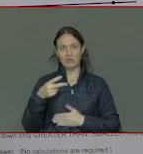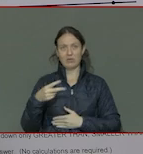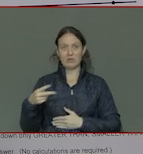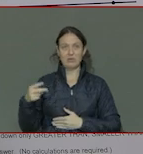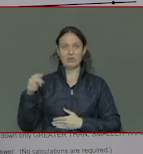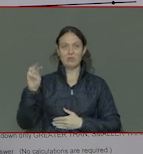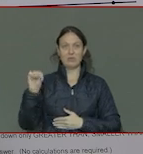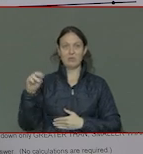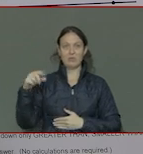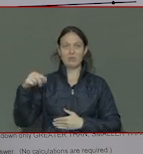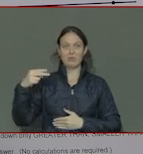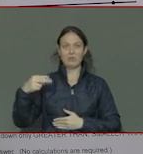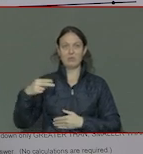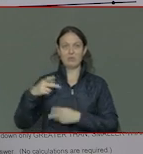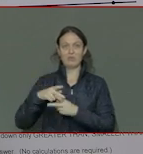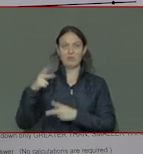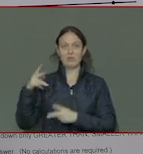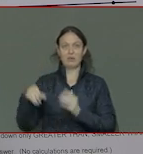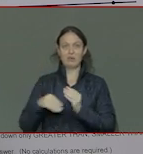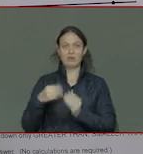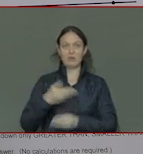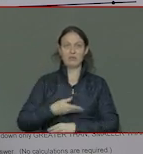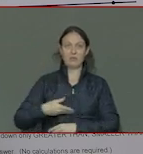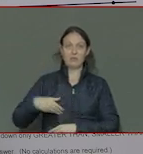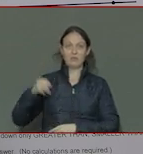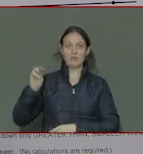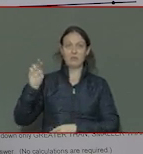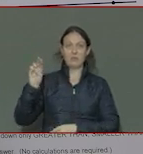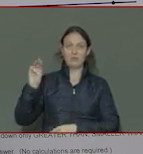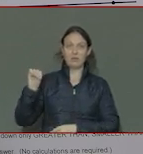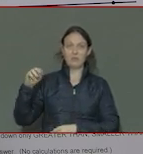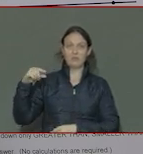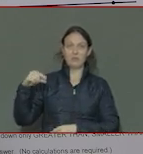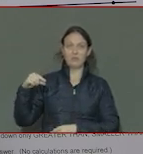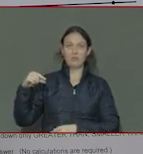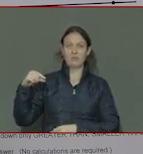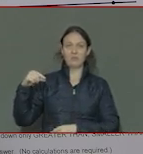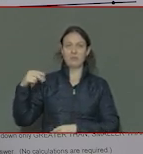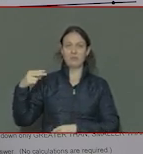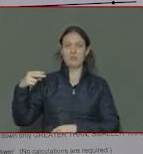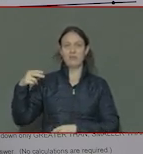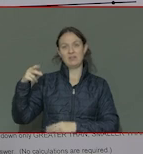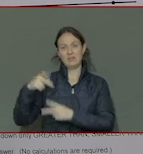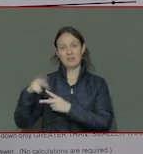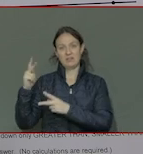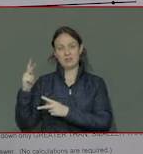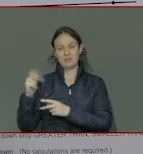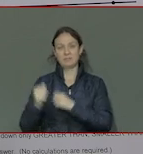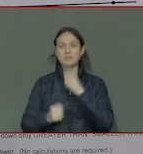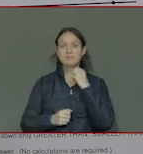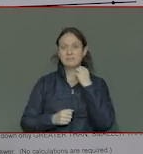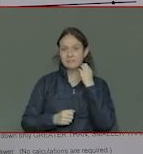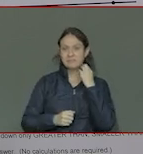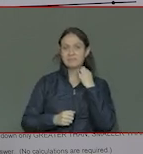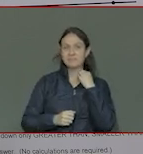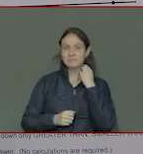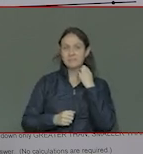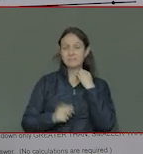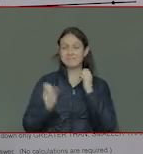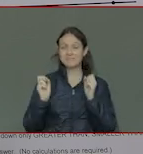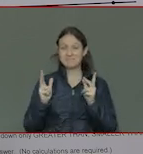final plus a half mv squared final. Oh, sorry, m final, other way around.